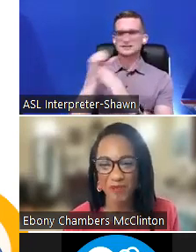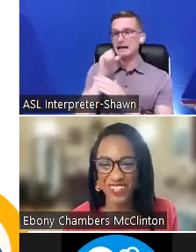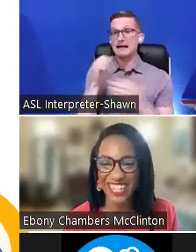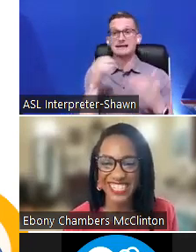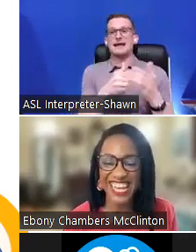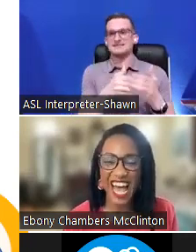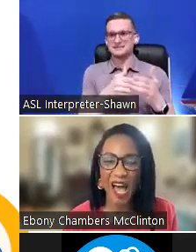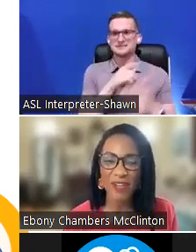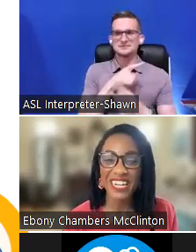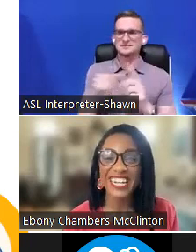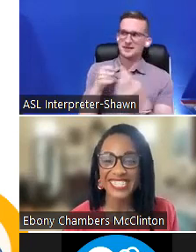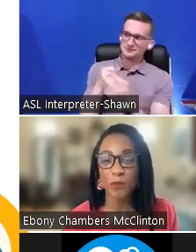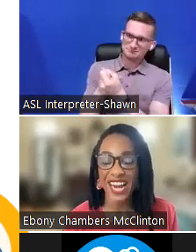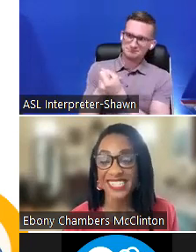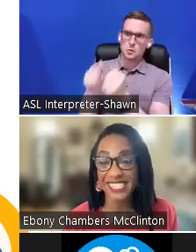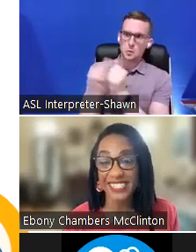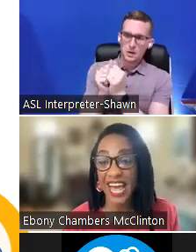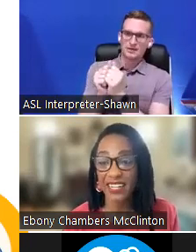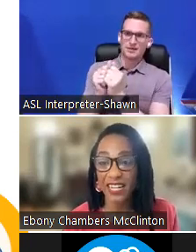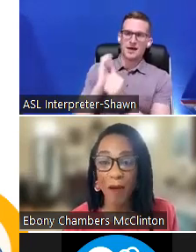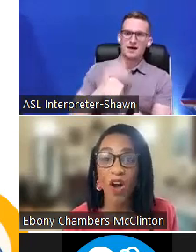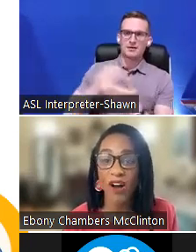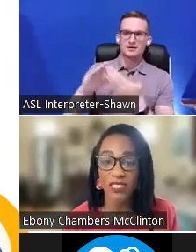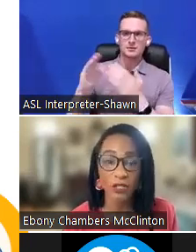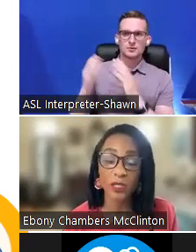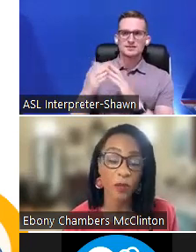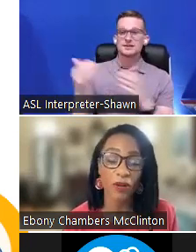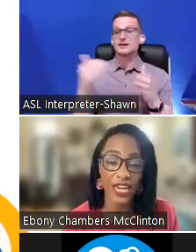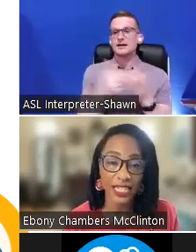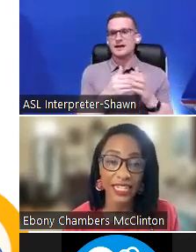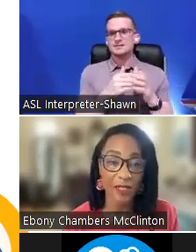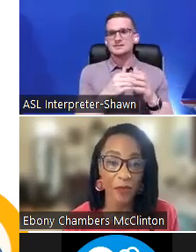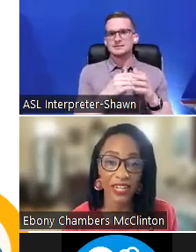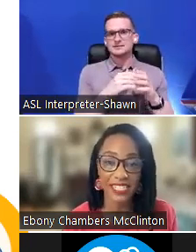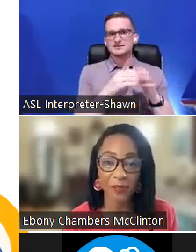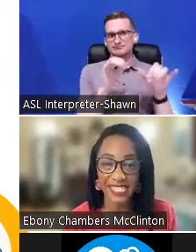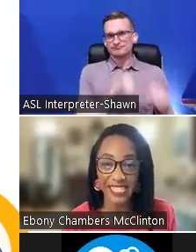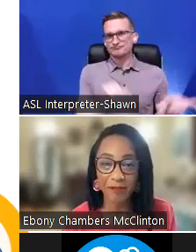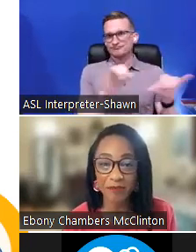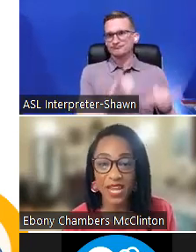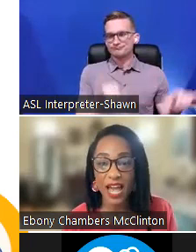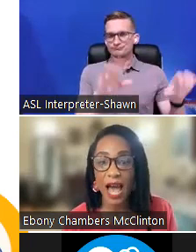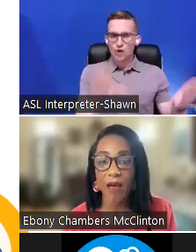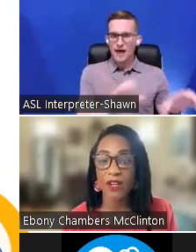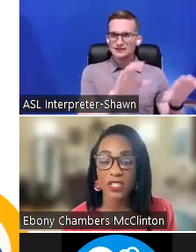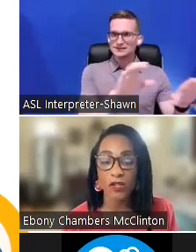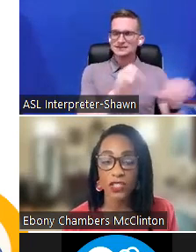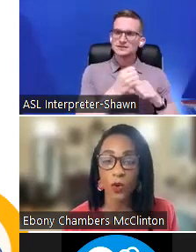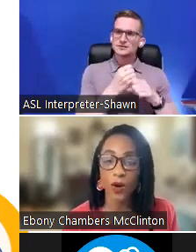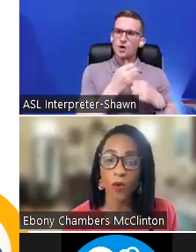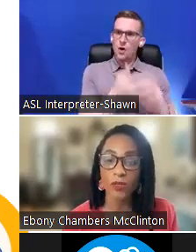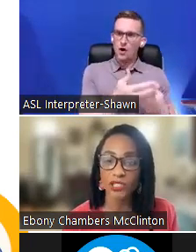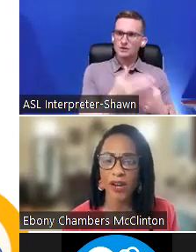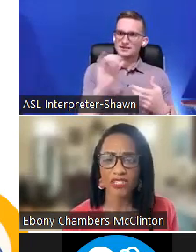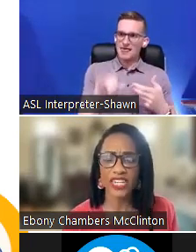our communities, and against practices that cause the disproportionality and disparities that we see. There is also